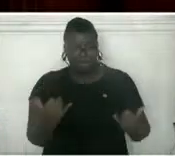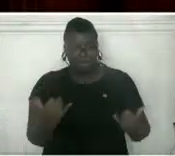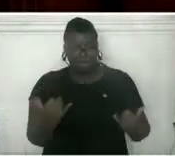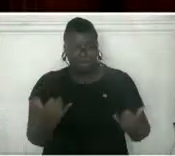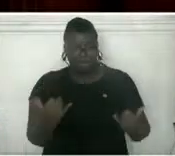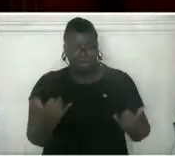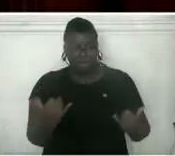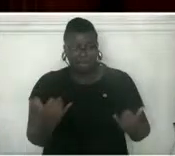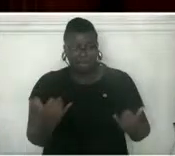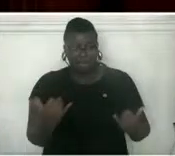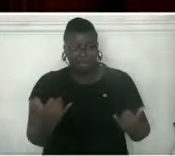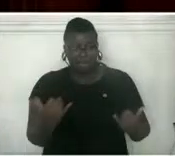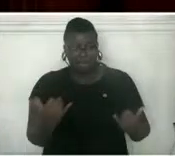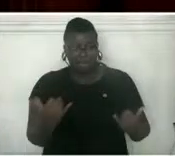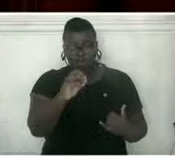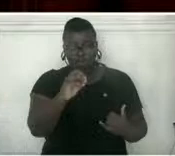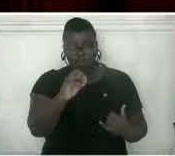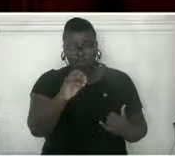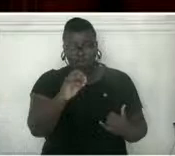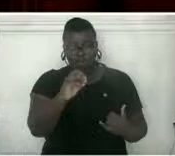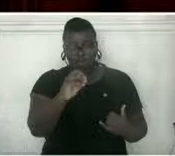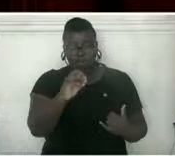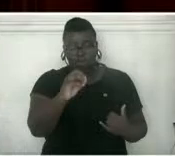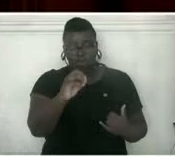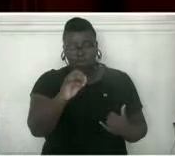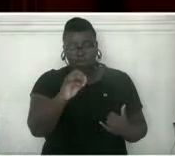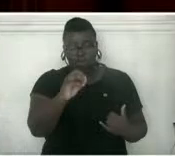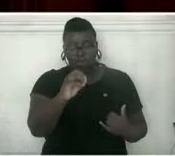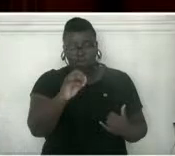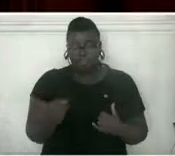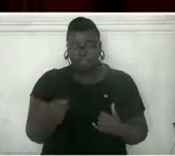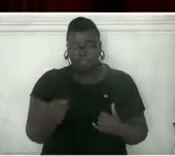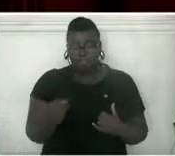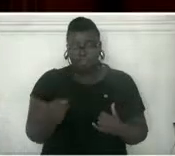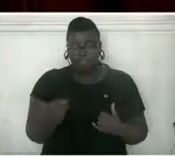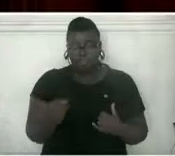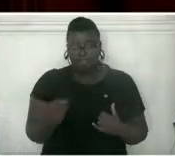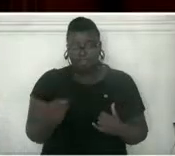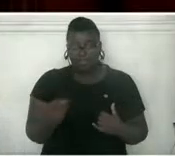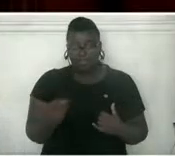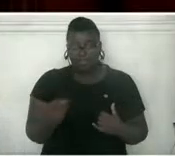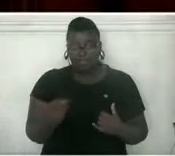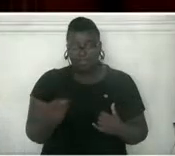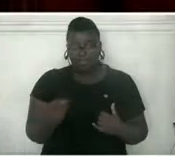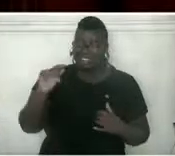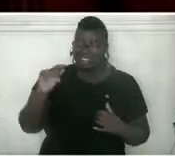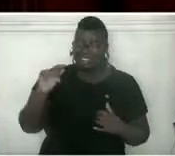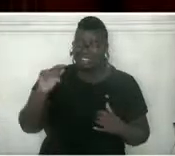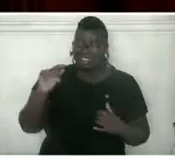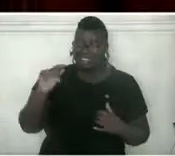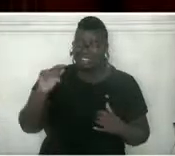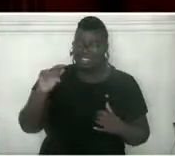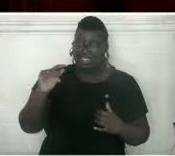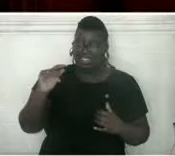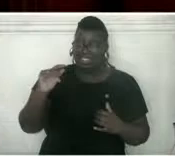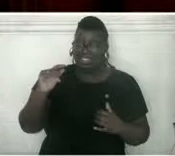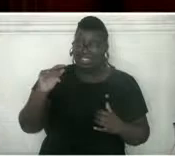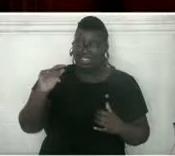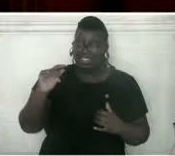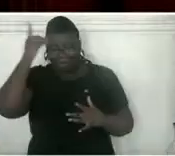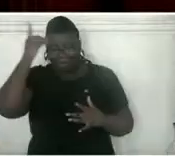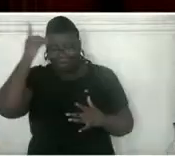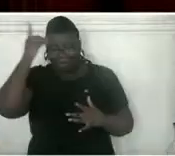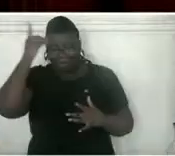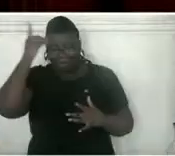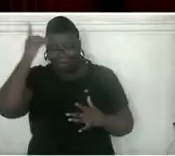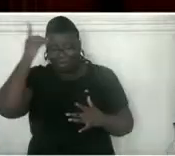has begun the rollout of 5G network in Durban. The 1 billion project